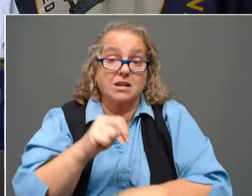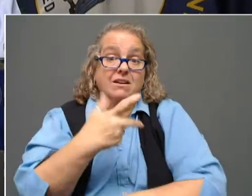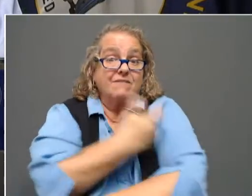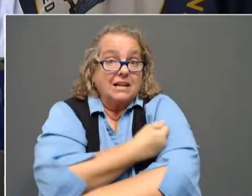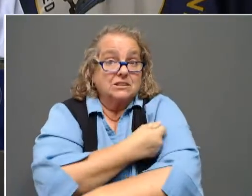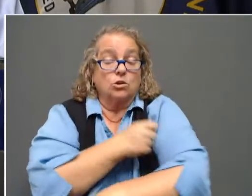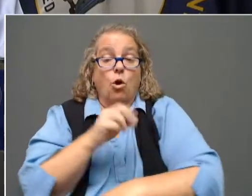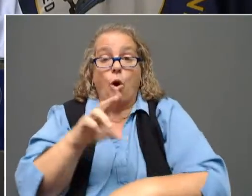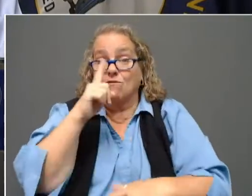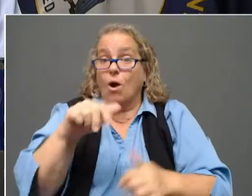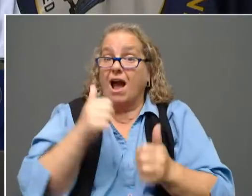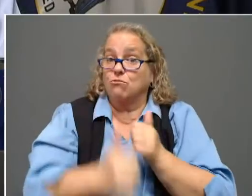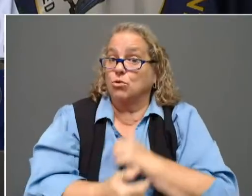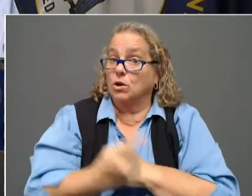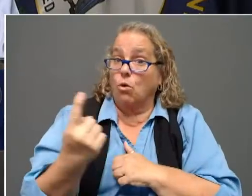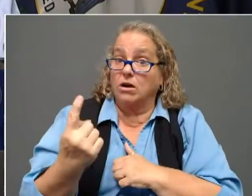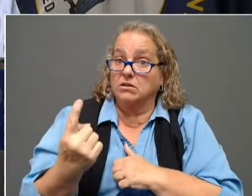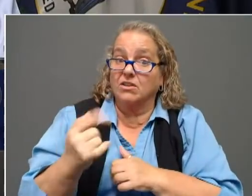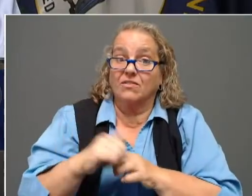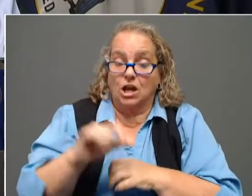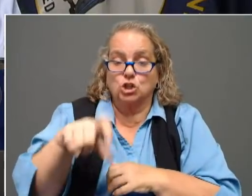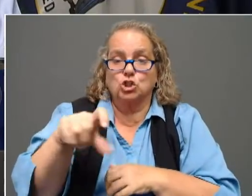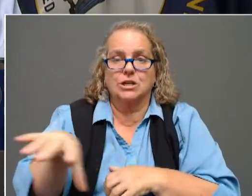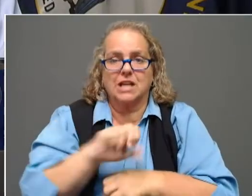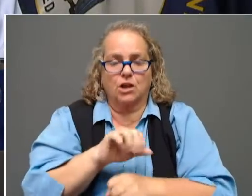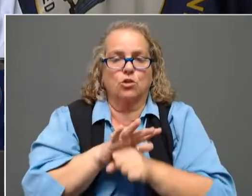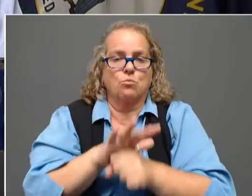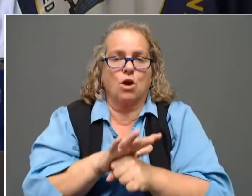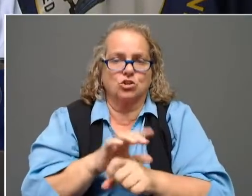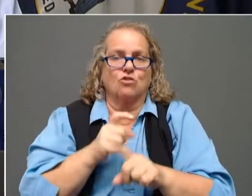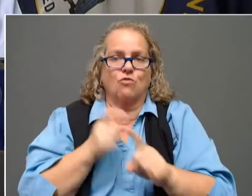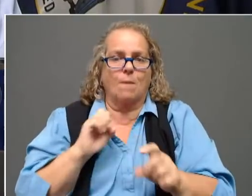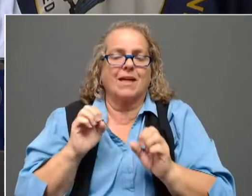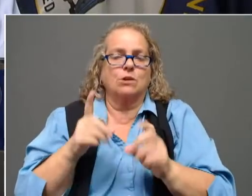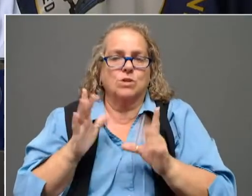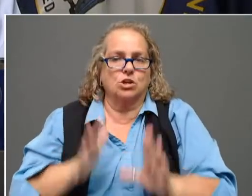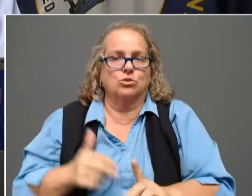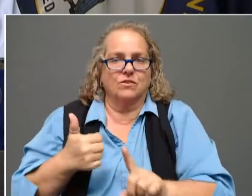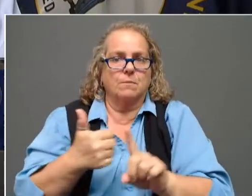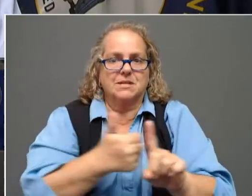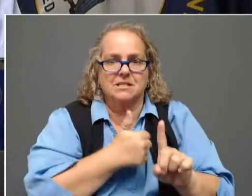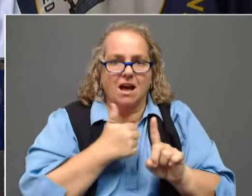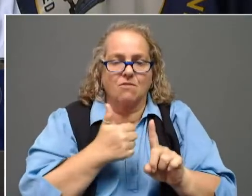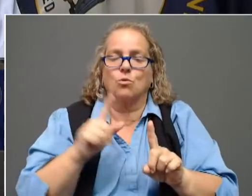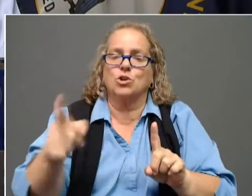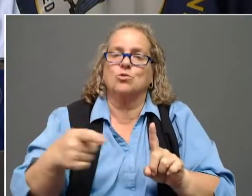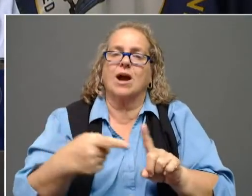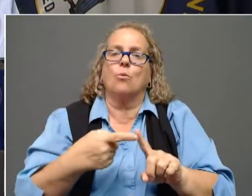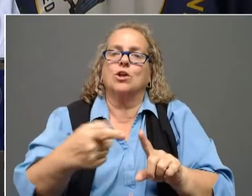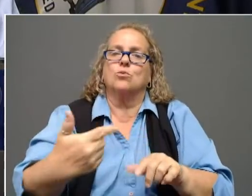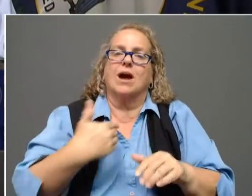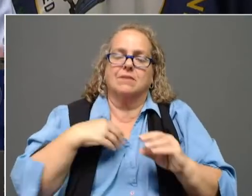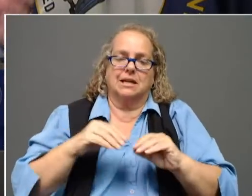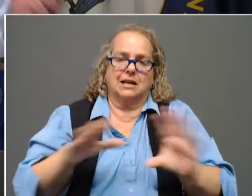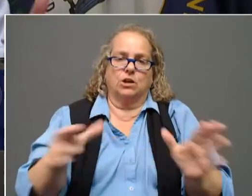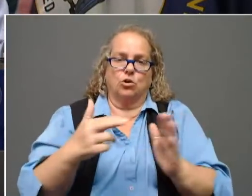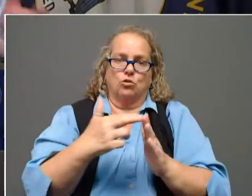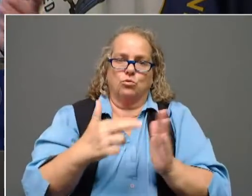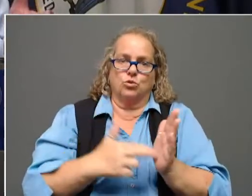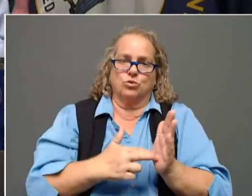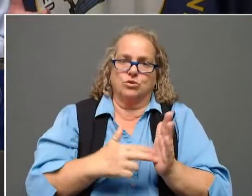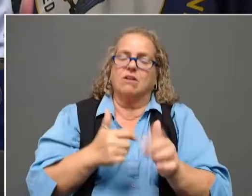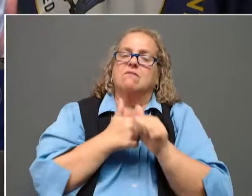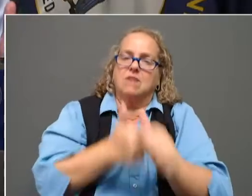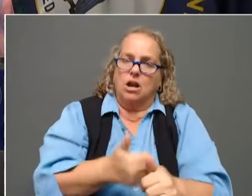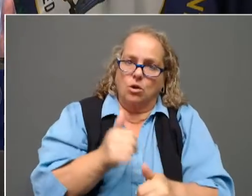everyone, and that ought to take the pressure off the educators themselves. When there are clear rules, you see more follow them, and we already